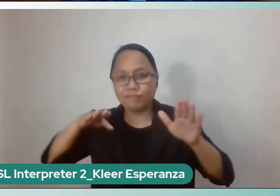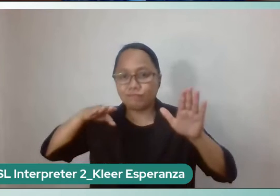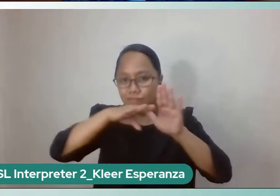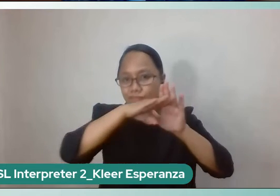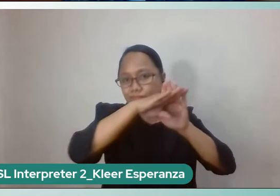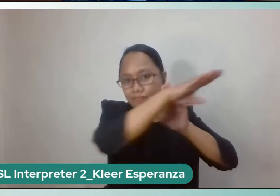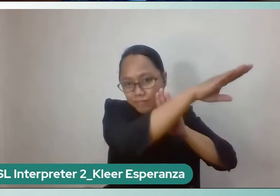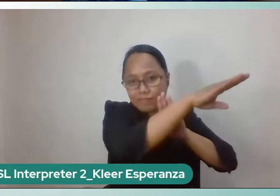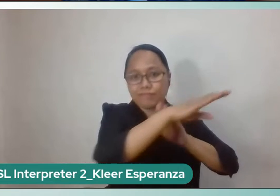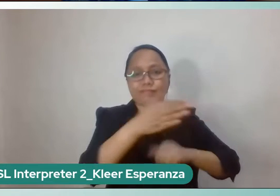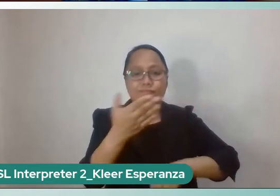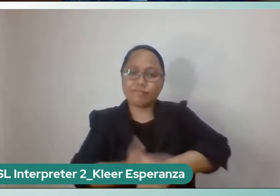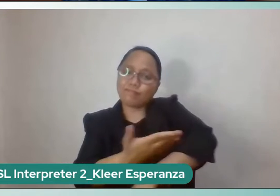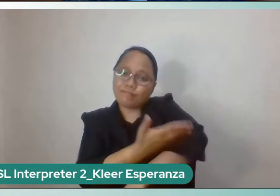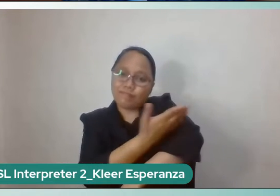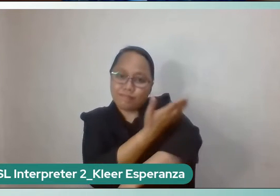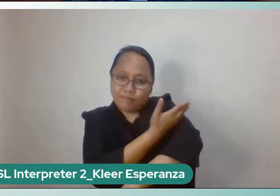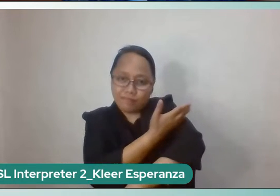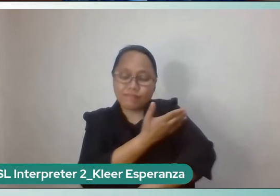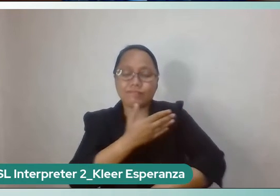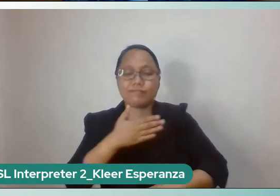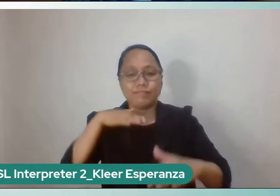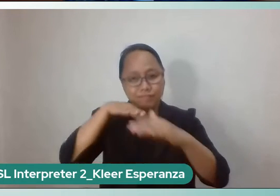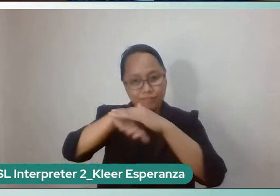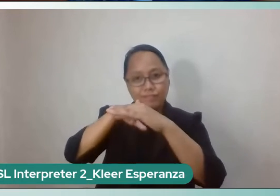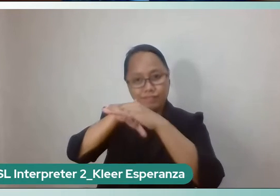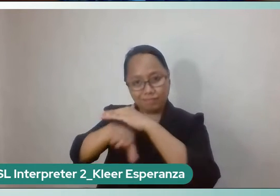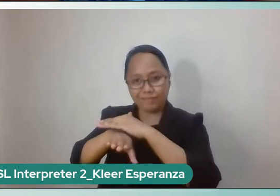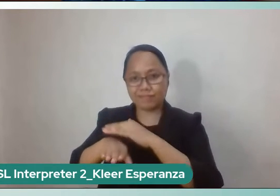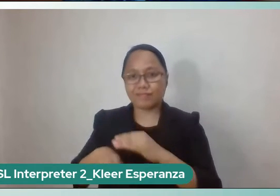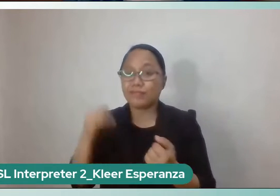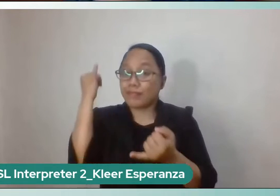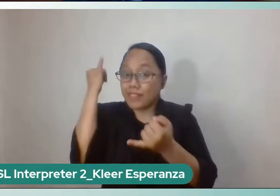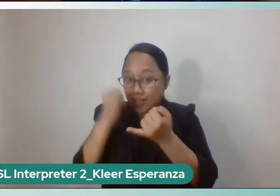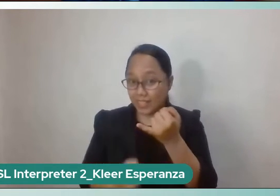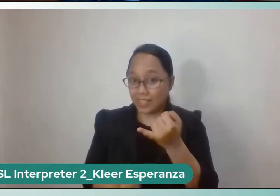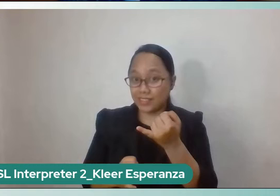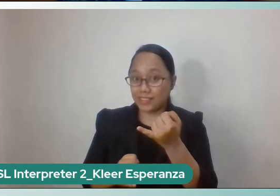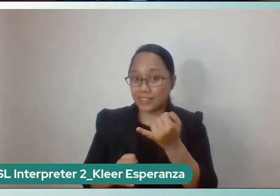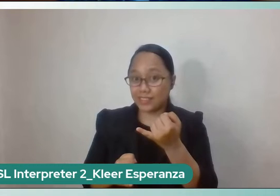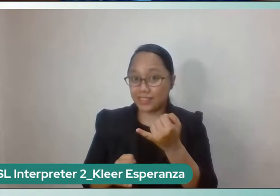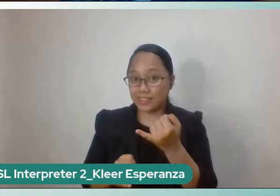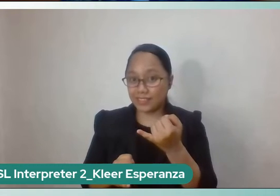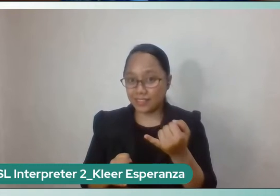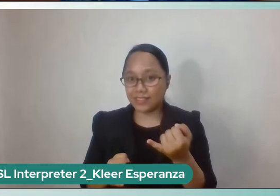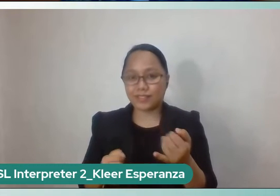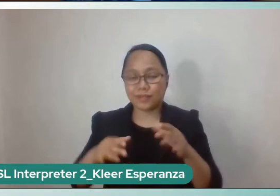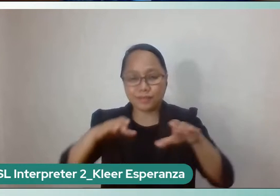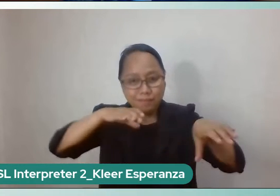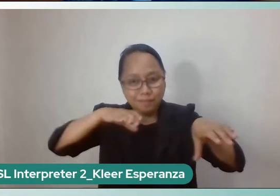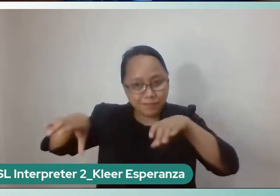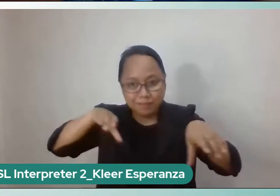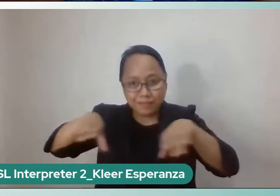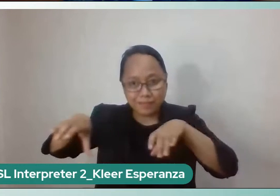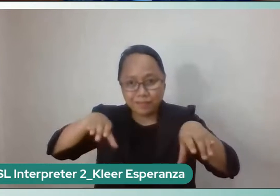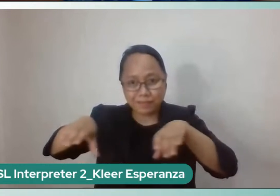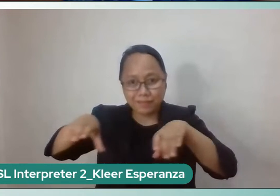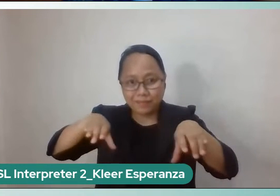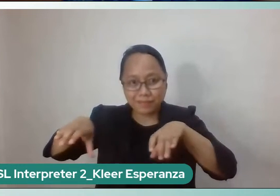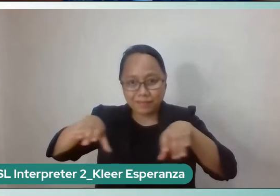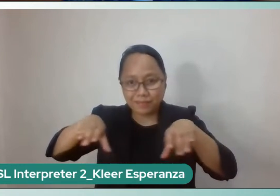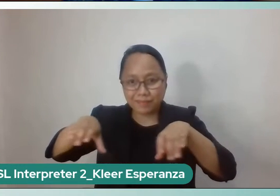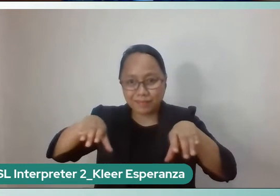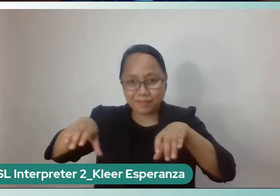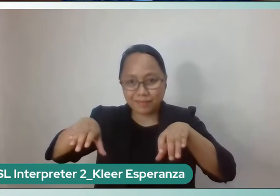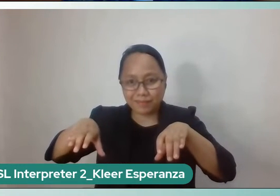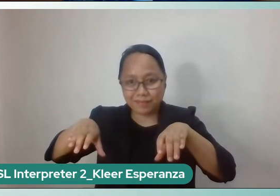elimination effort by 2030. And the last but not the least, the information that I got, the takeaway is the fact that